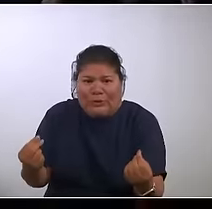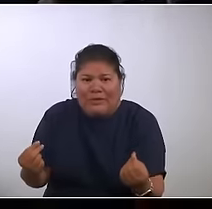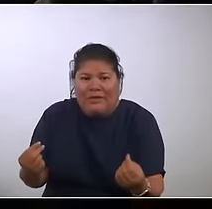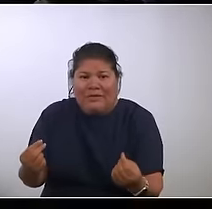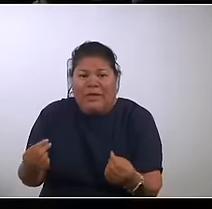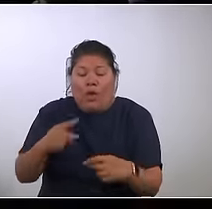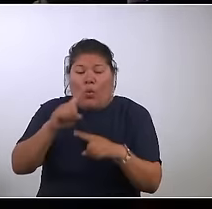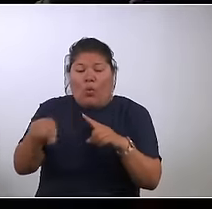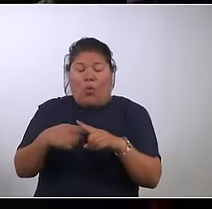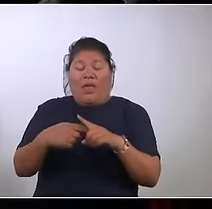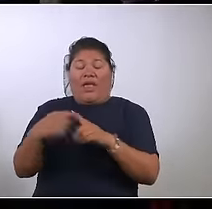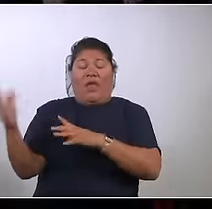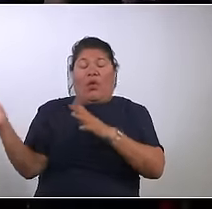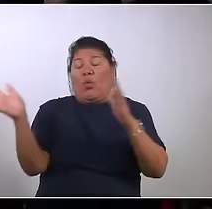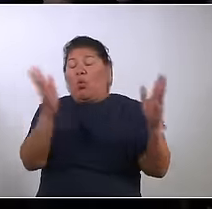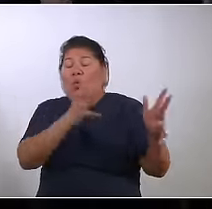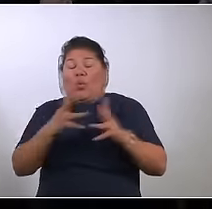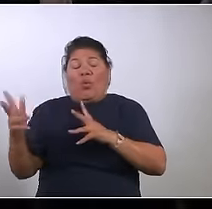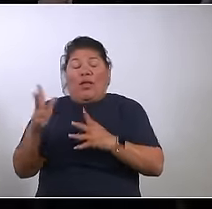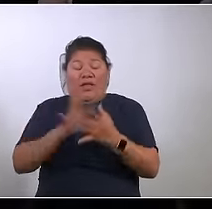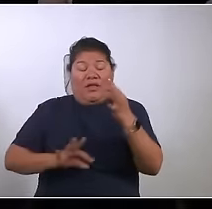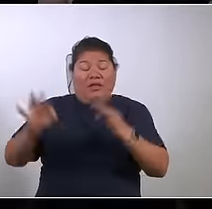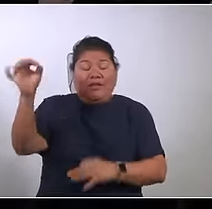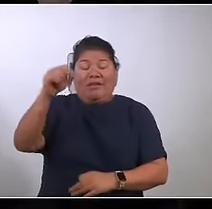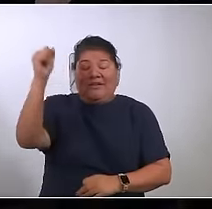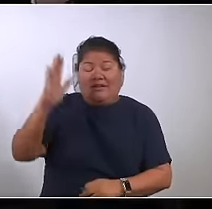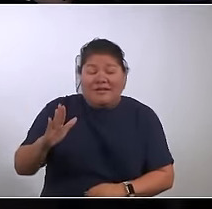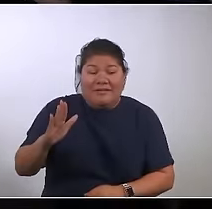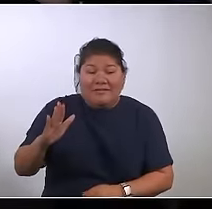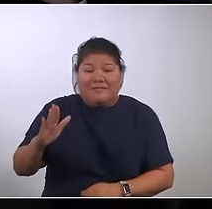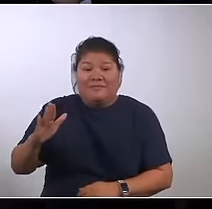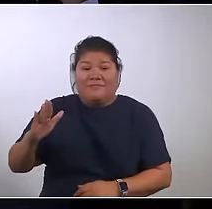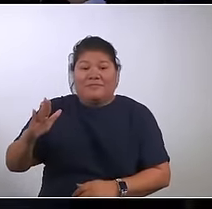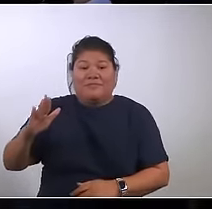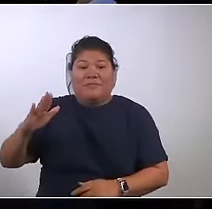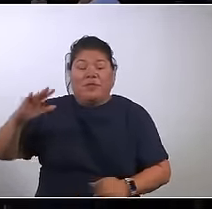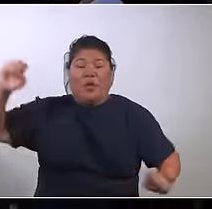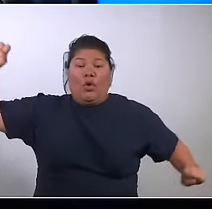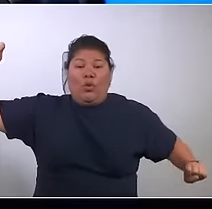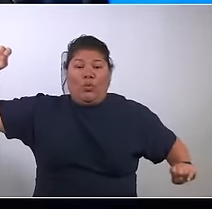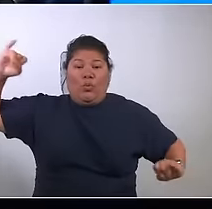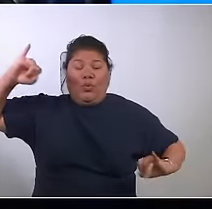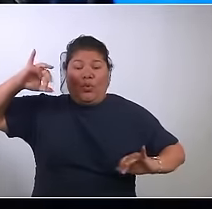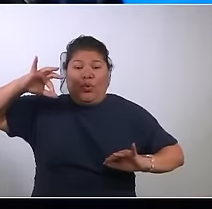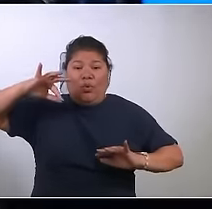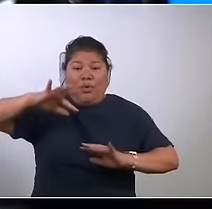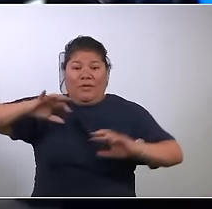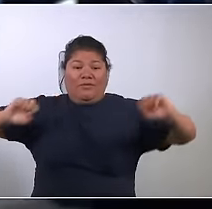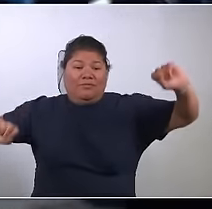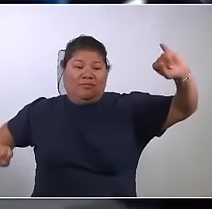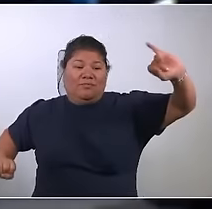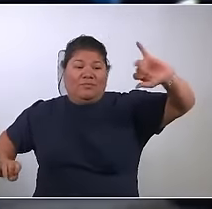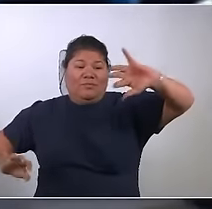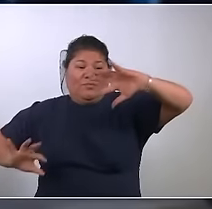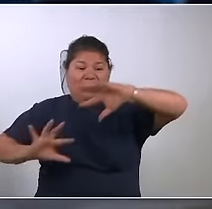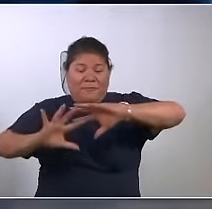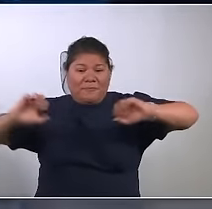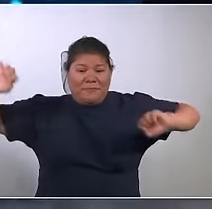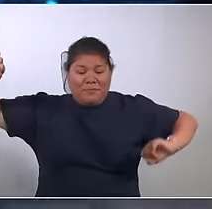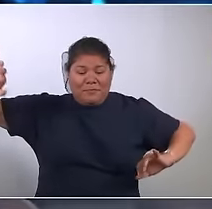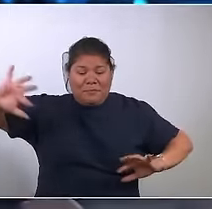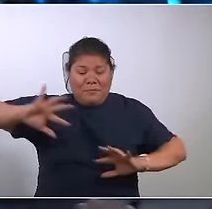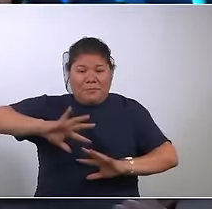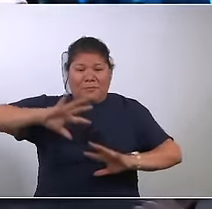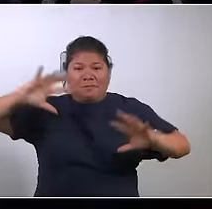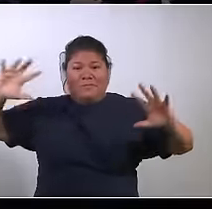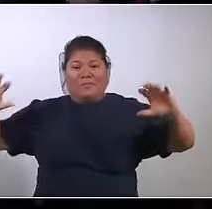pecadores? When the wind, cuando el viento, of the spirit of God, del espíritu de Dios, blows, sople. From the four corners of